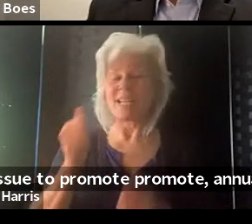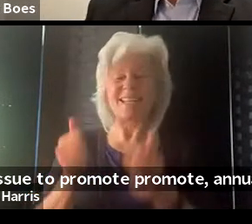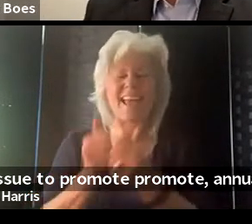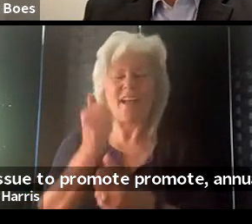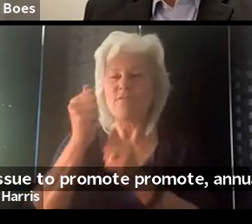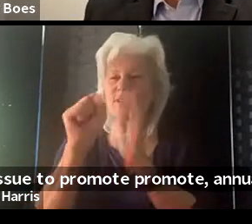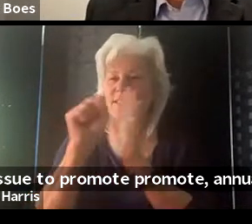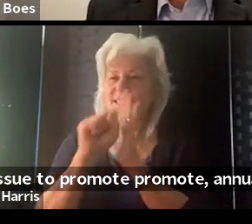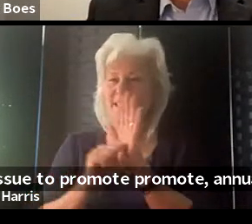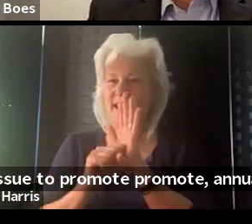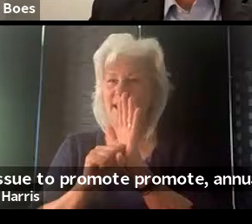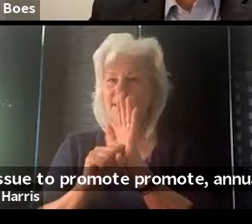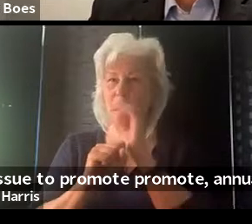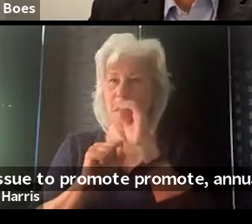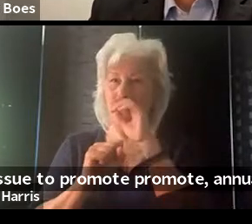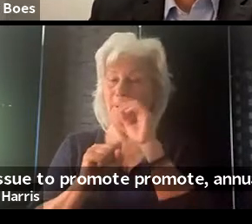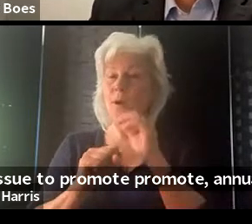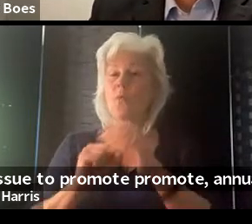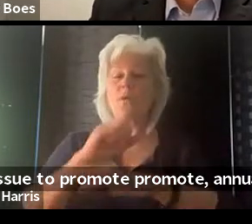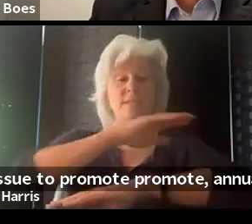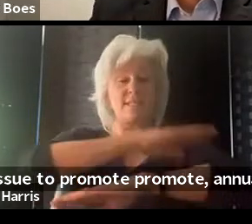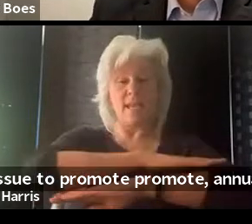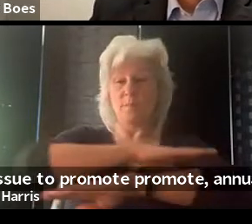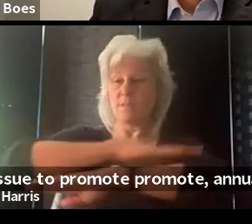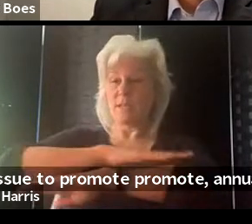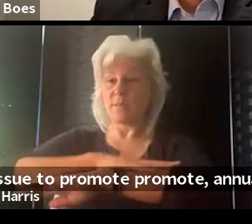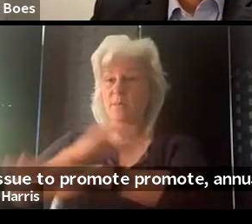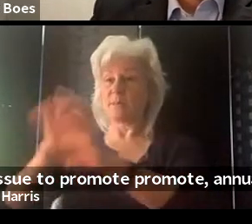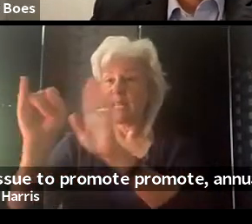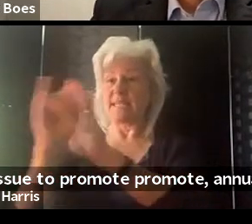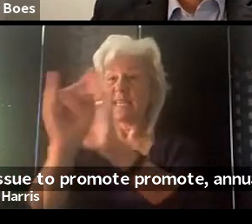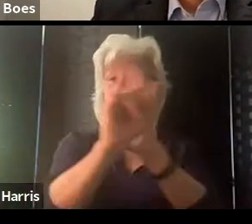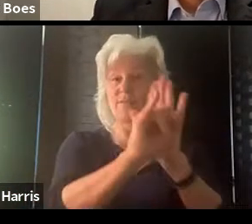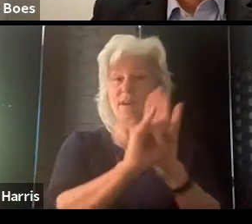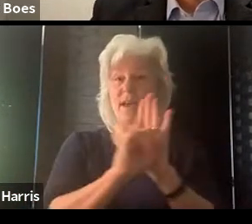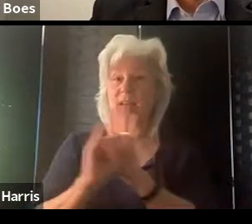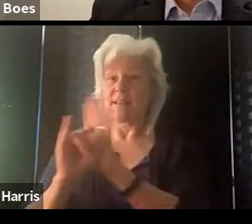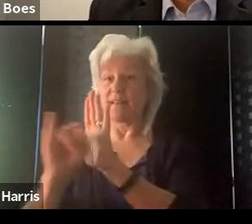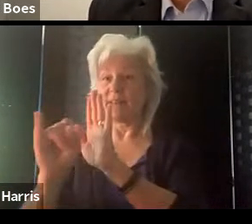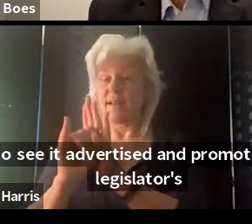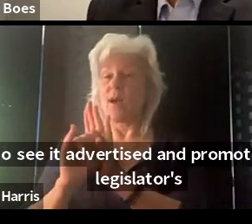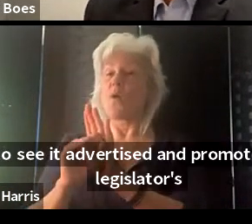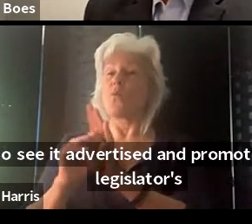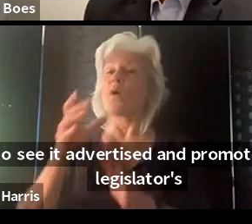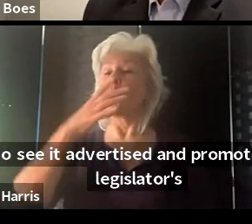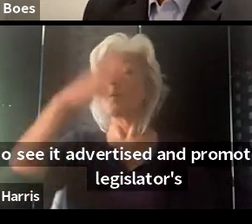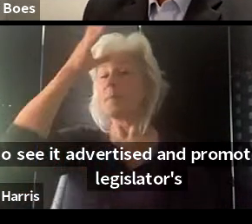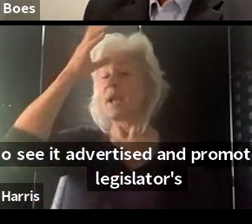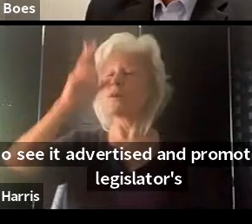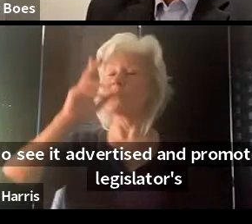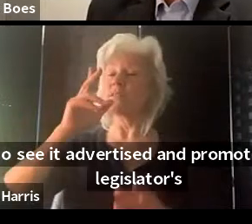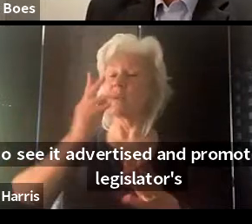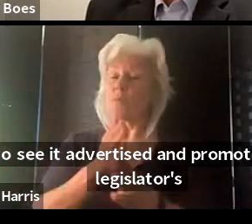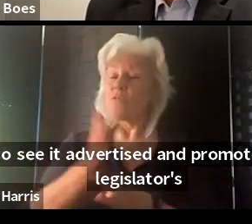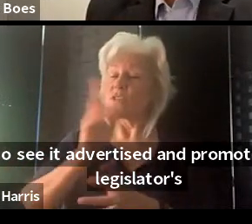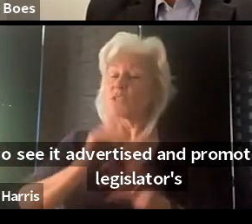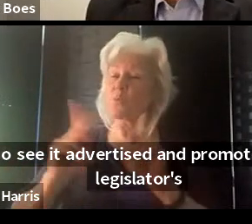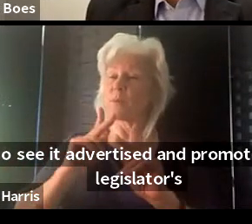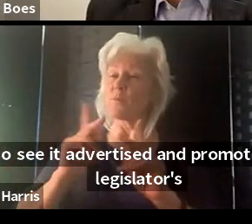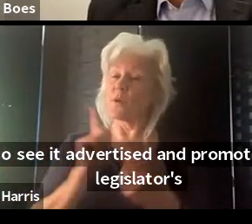would be identified by each legislative district, where parents and professional people would meet to discuss